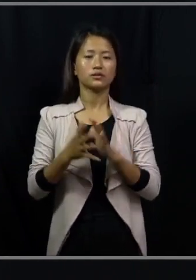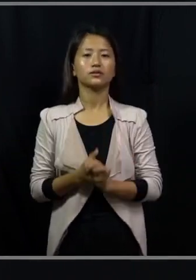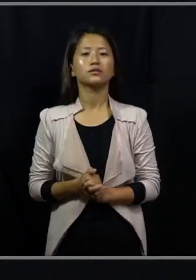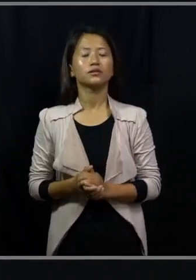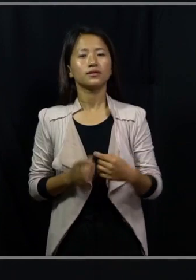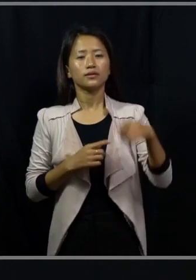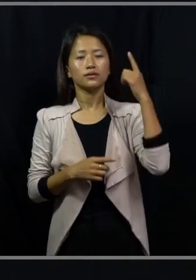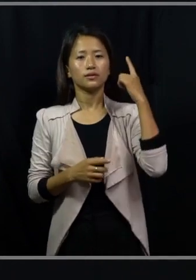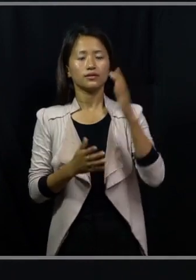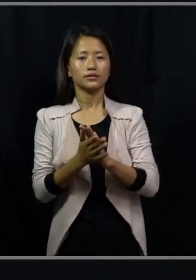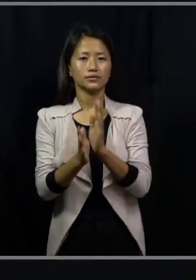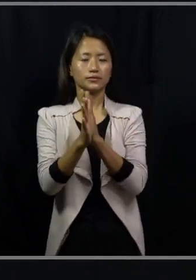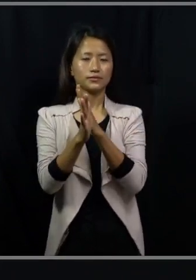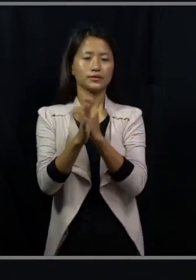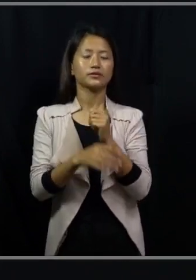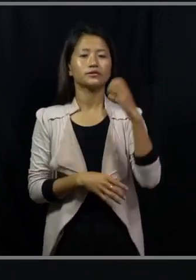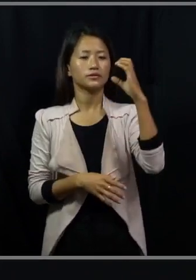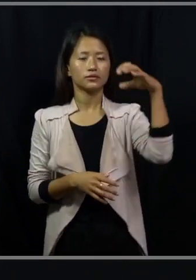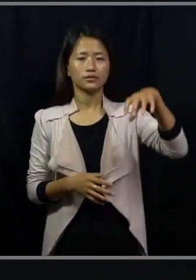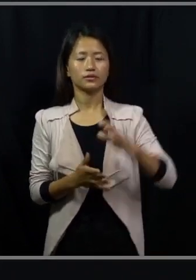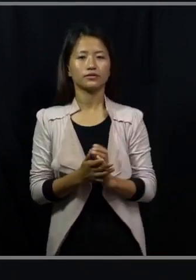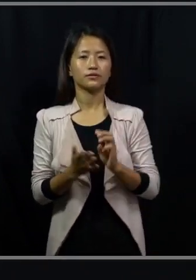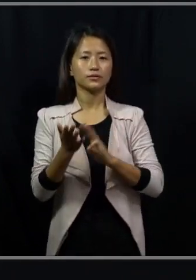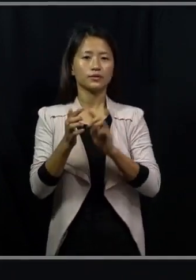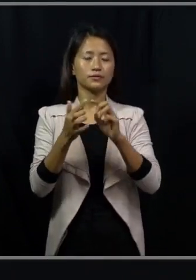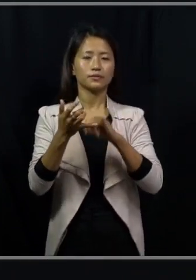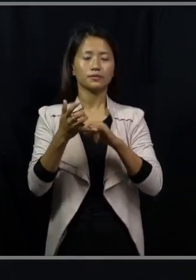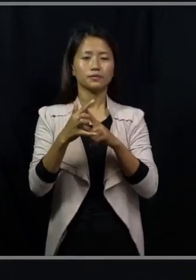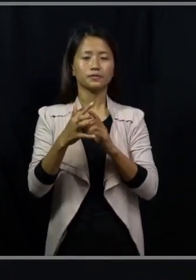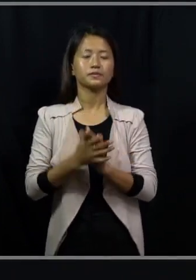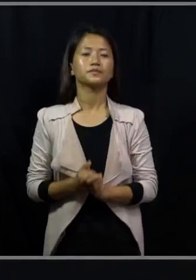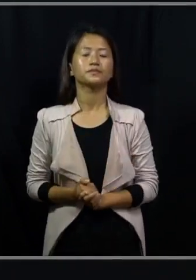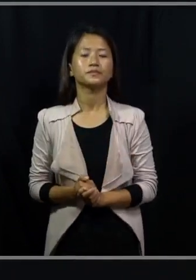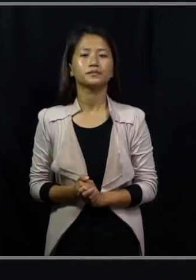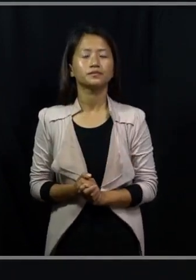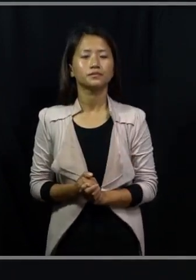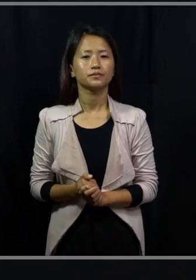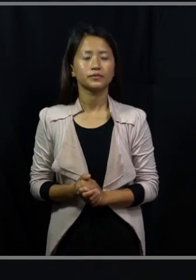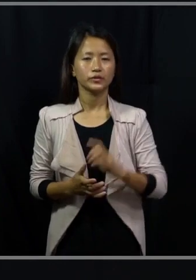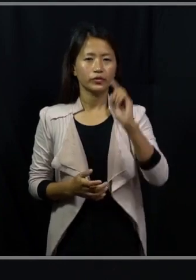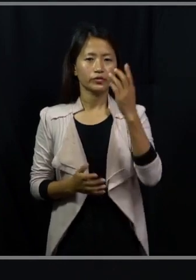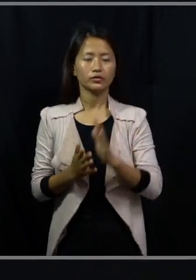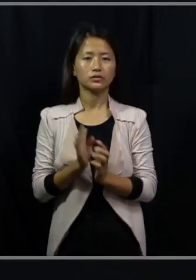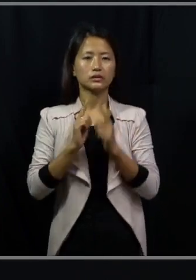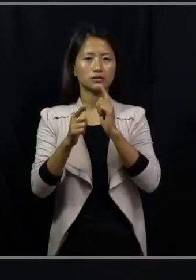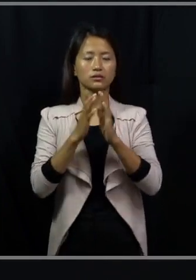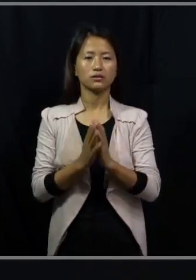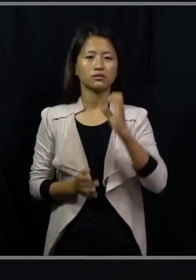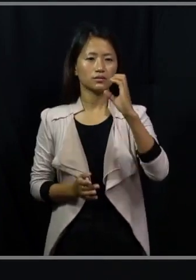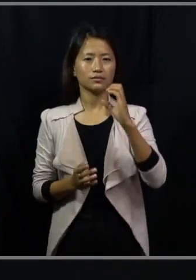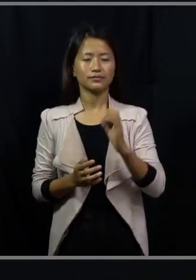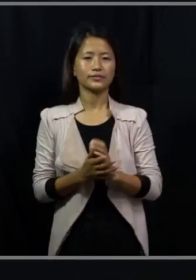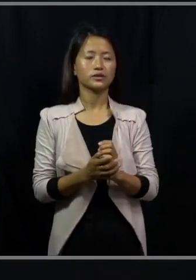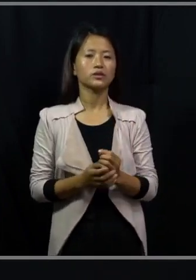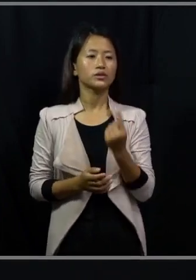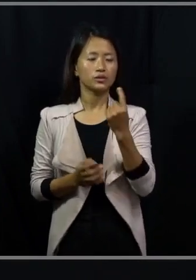discuss about the early cities of Mesopotamia. Early cities of Mesopotamia. So first of all, we will discuss about the city